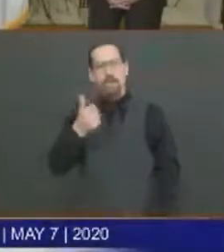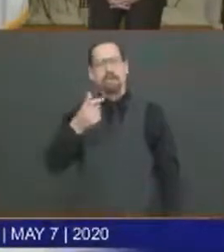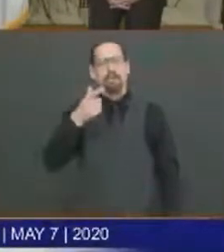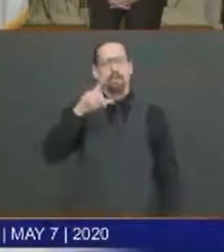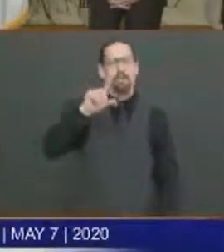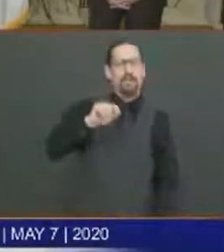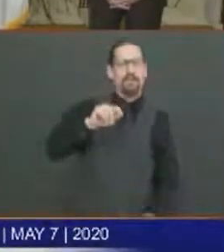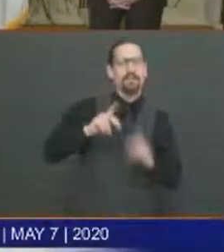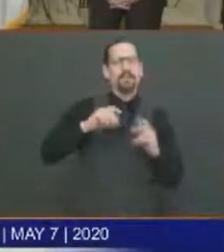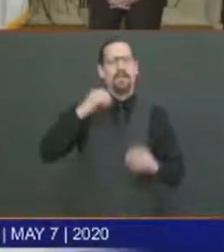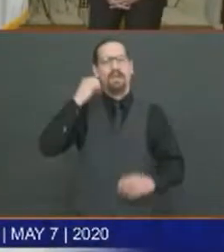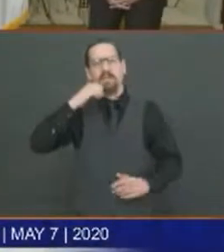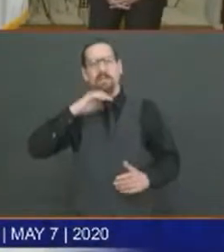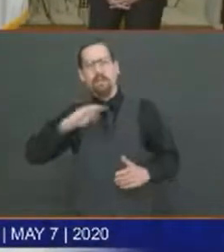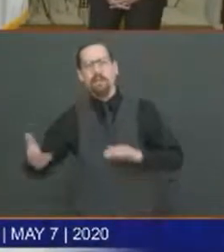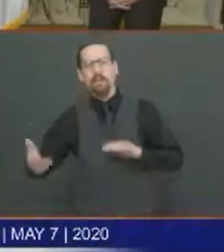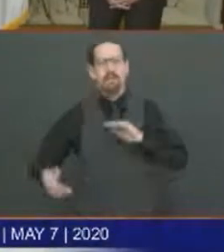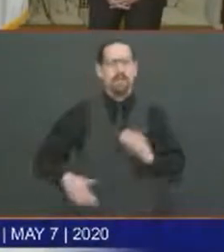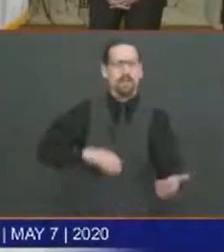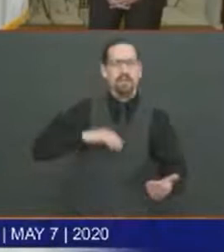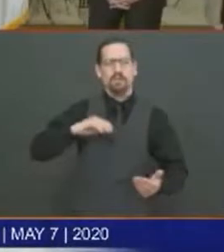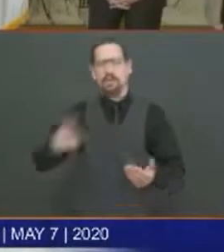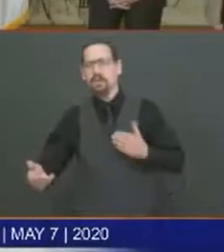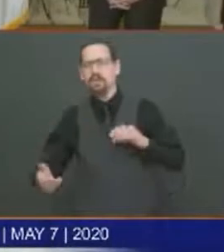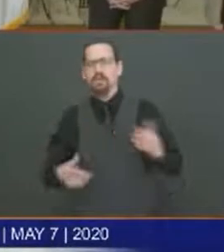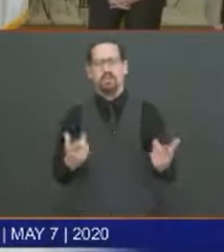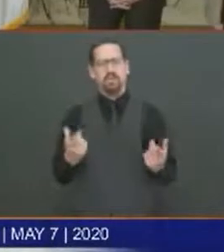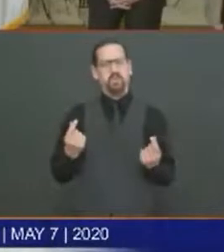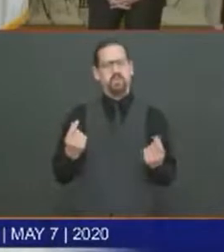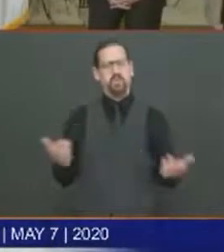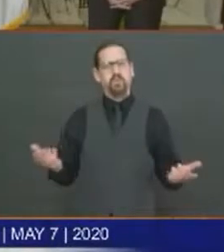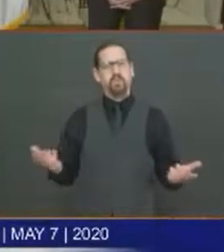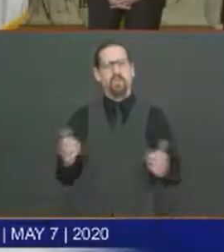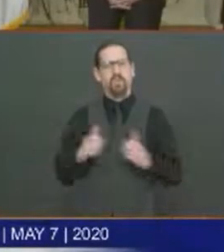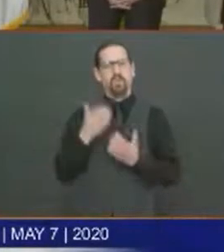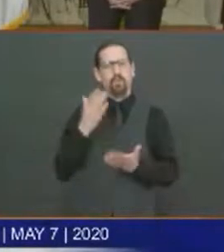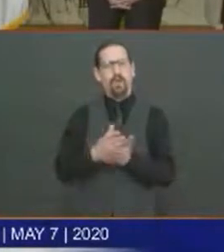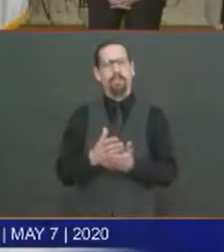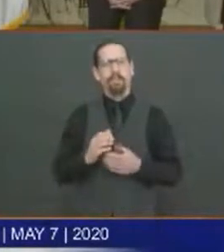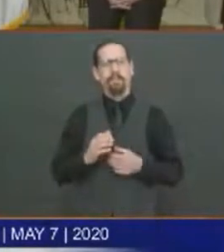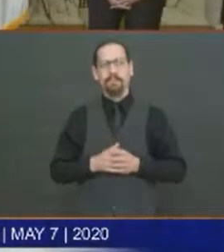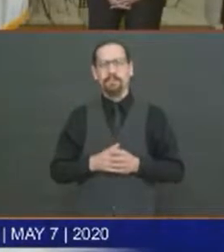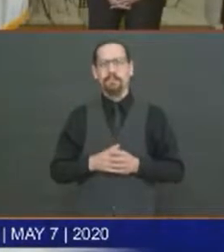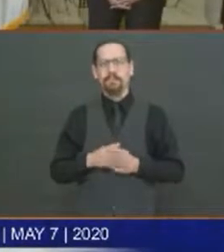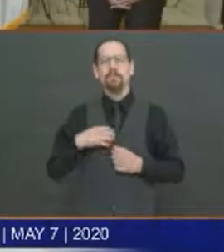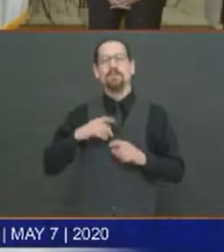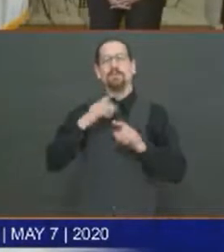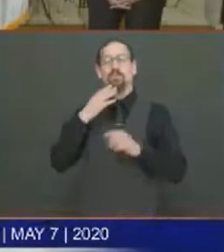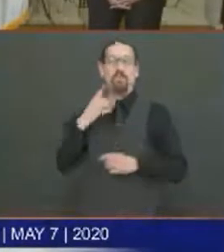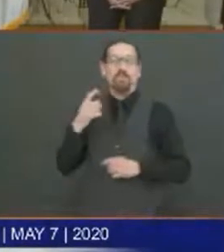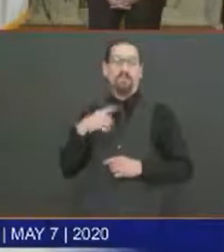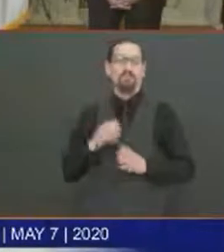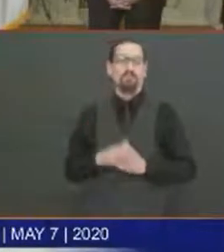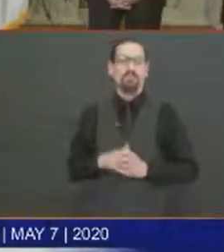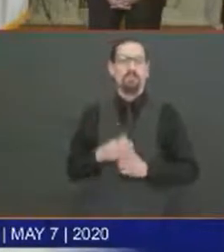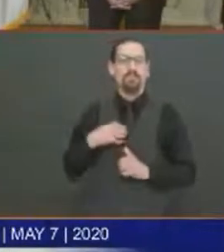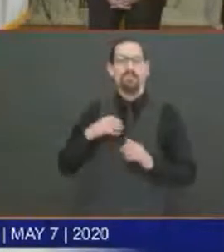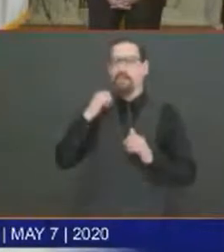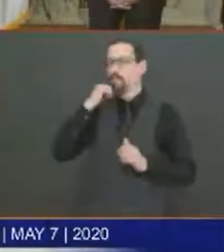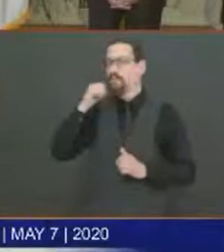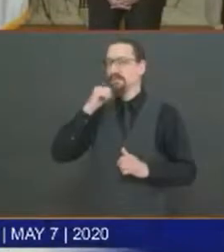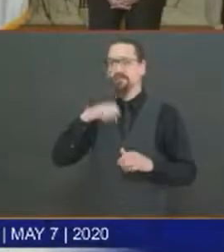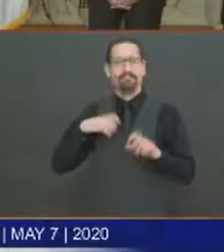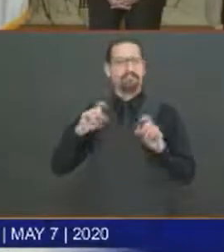excellent question, Nancy, and something that we are addressing on a daily basis. We had even an